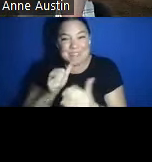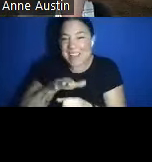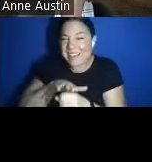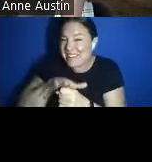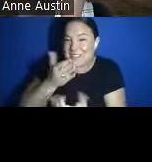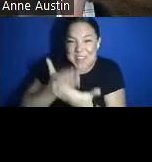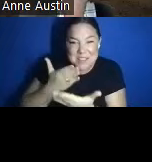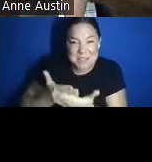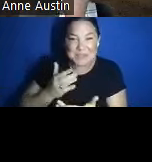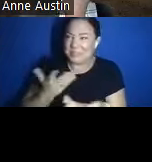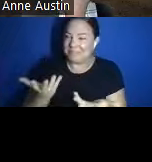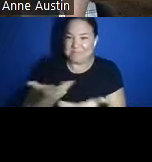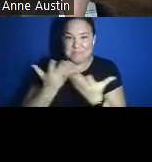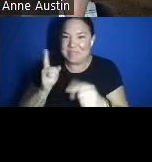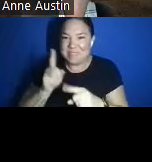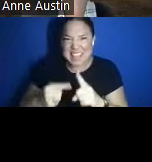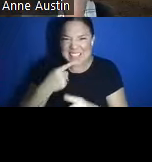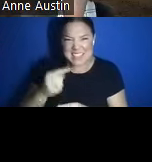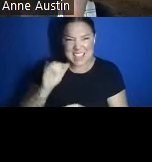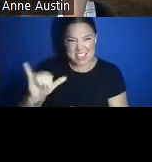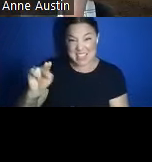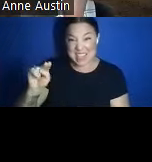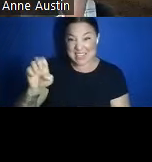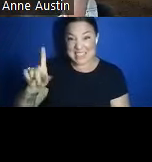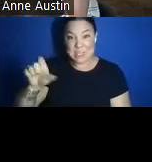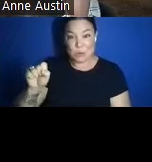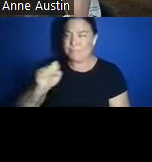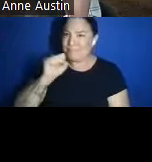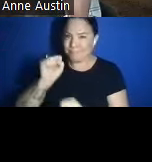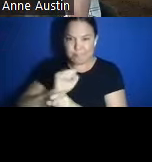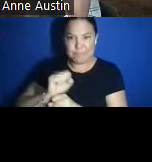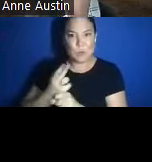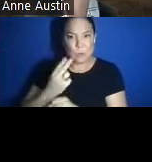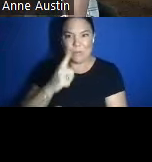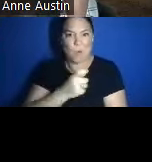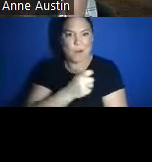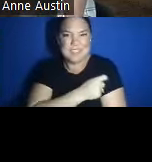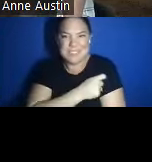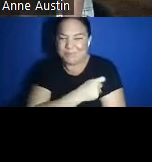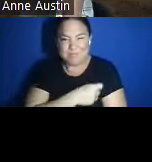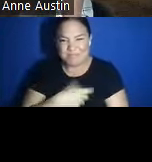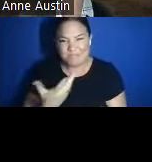evidence to say that a bundle of needles such as this was used for tattooing.